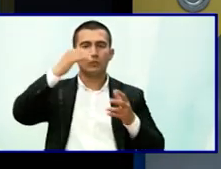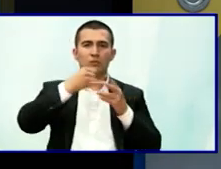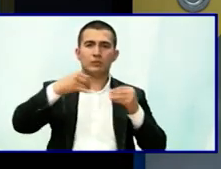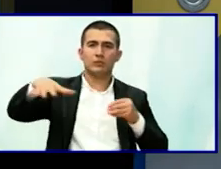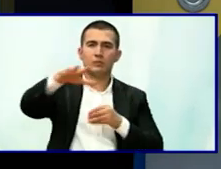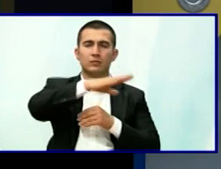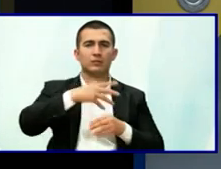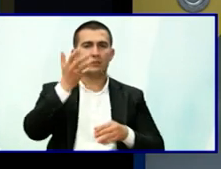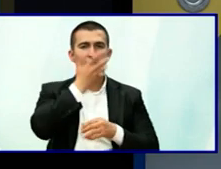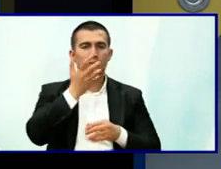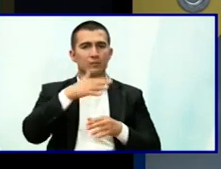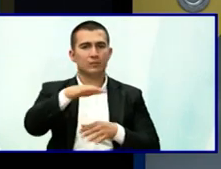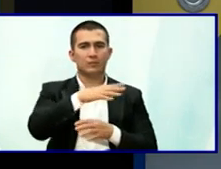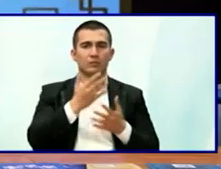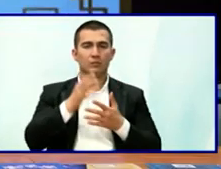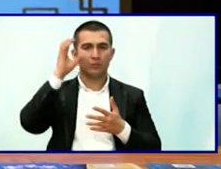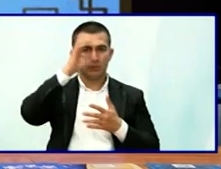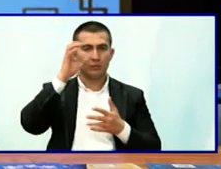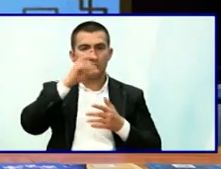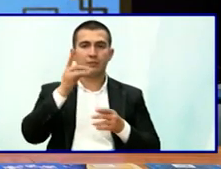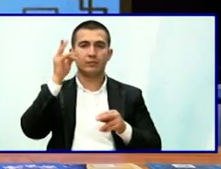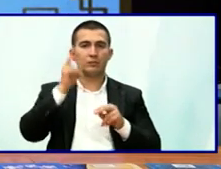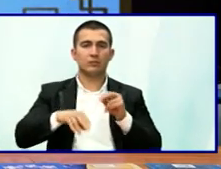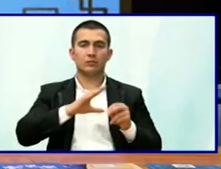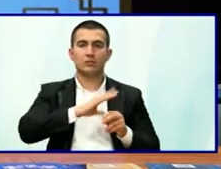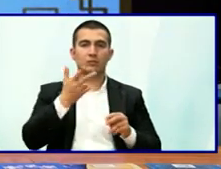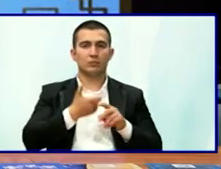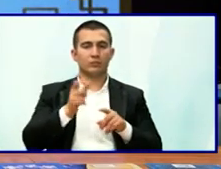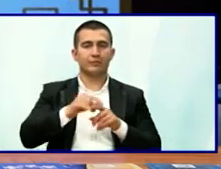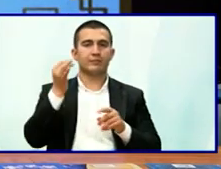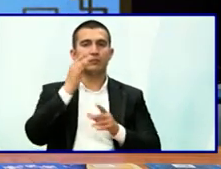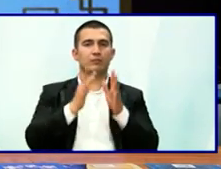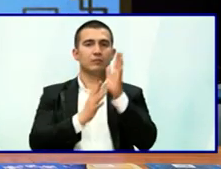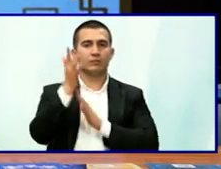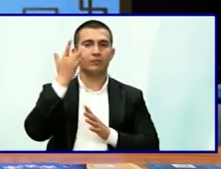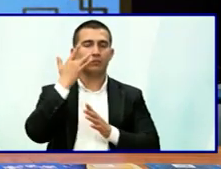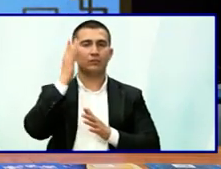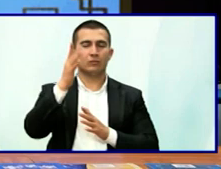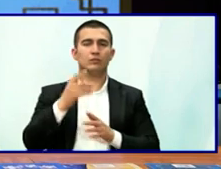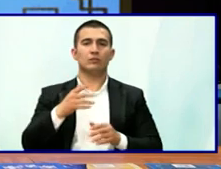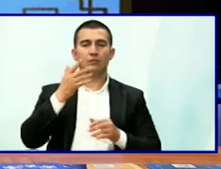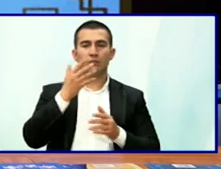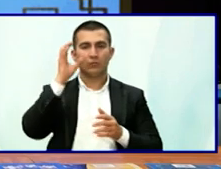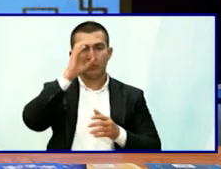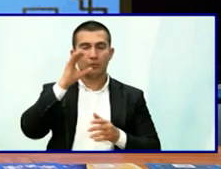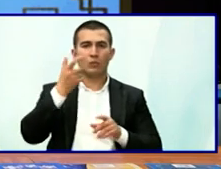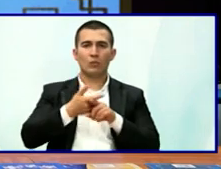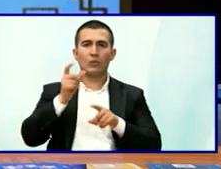qiyosi yo'q. O'zbekiston bitilmagan doston. O'zbekiston olis tarix.